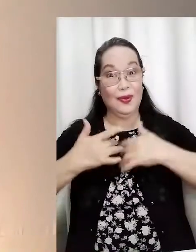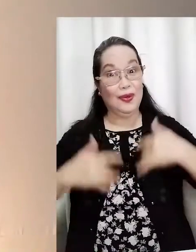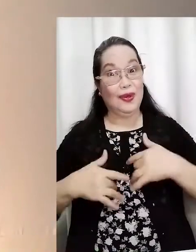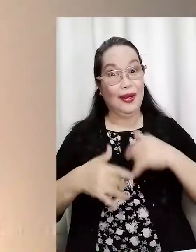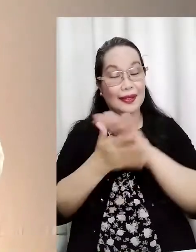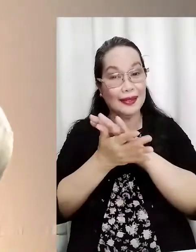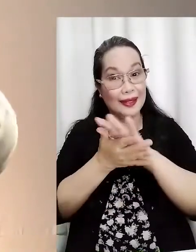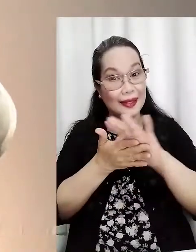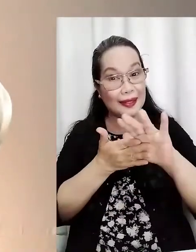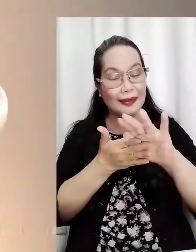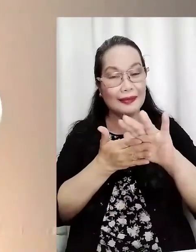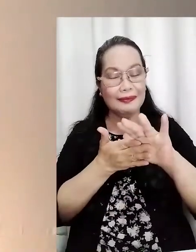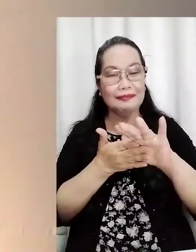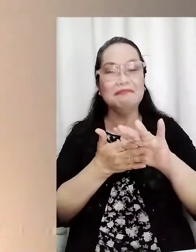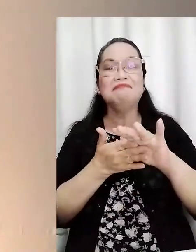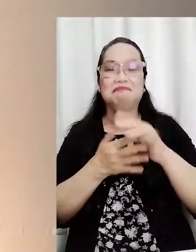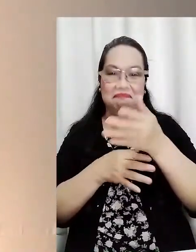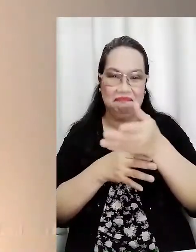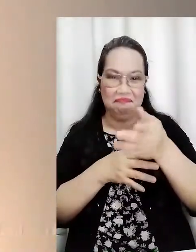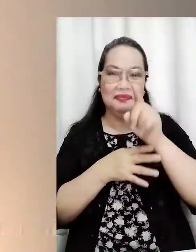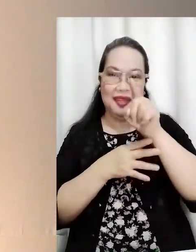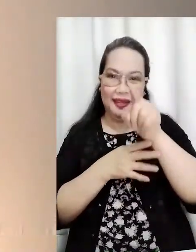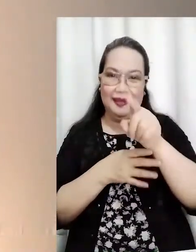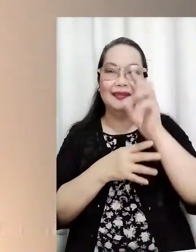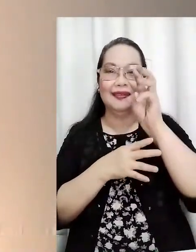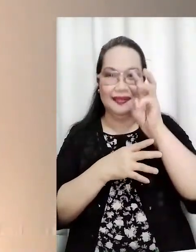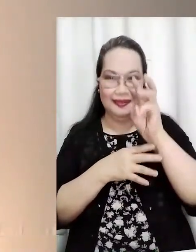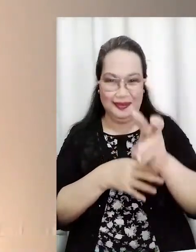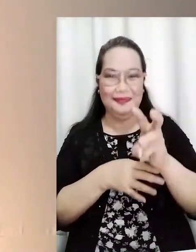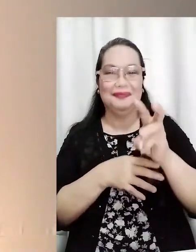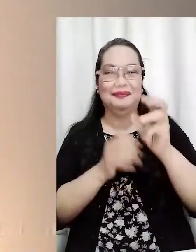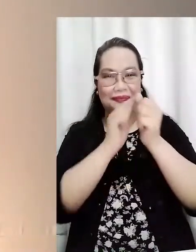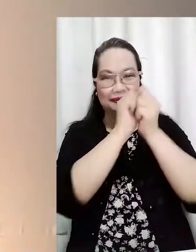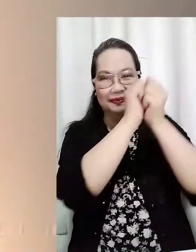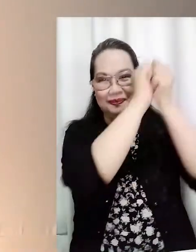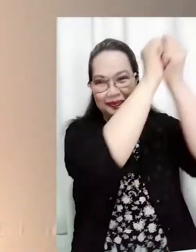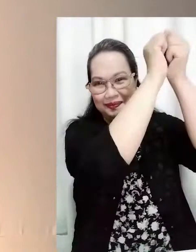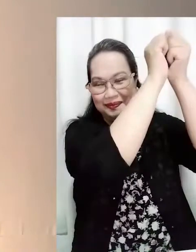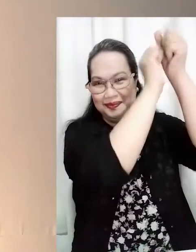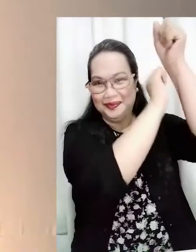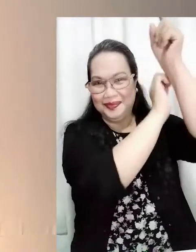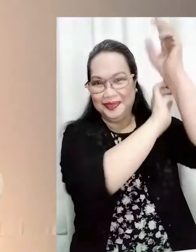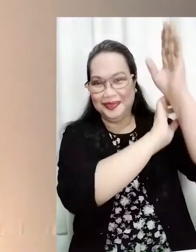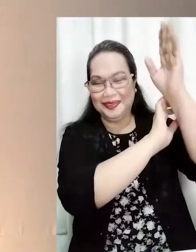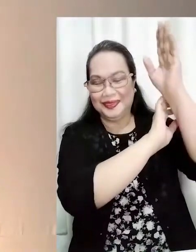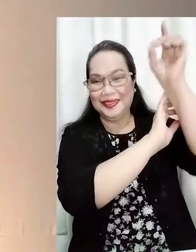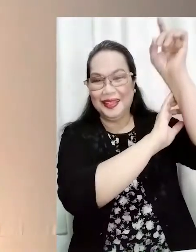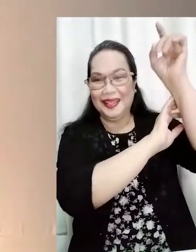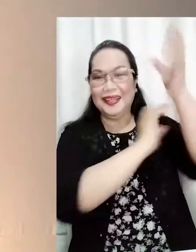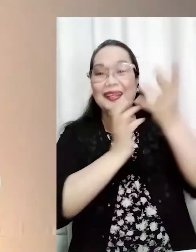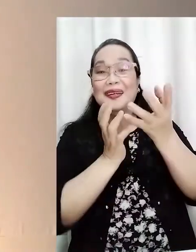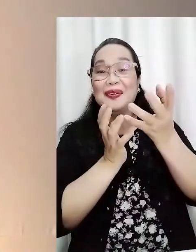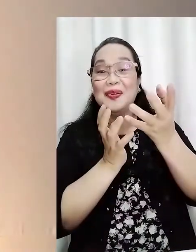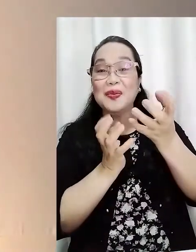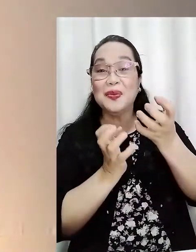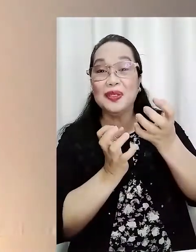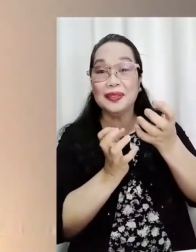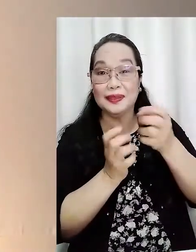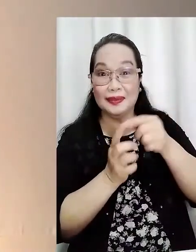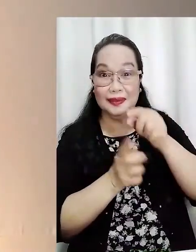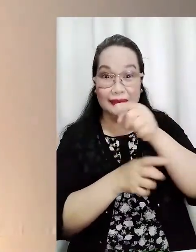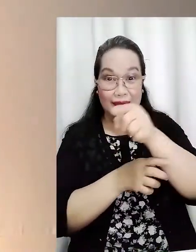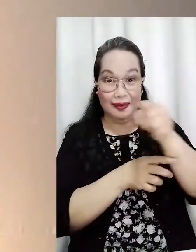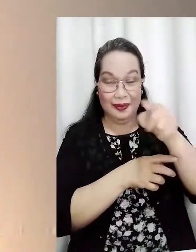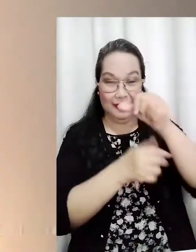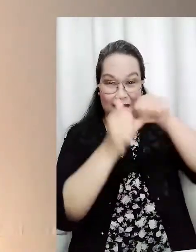saloobin, sila po ang maaring makapiling ng Diyos. God desires that we